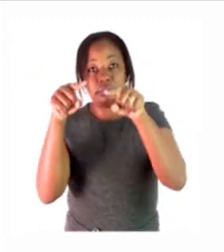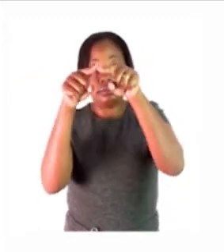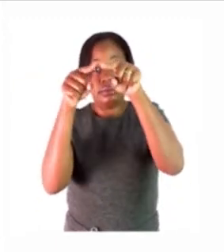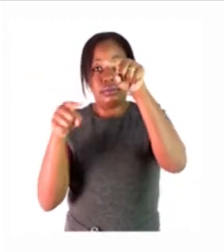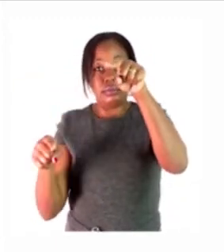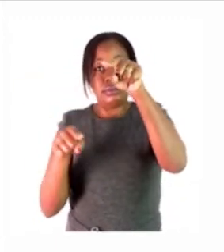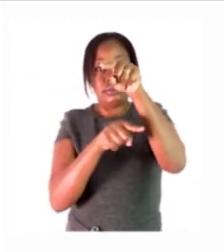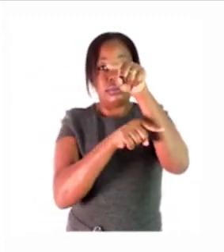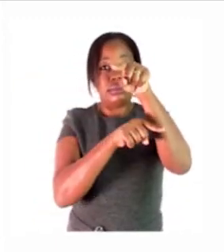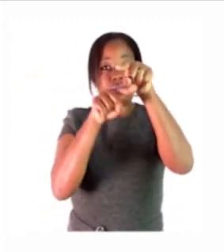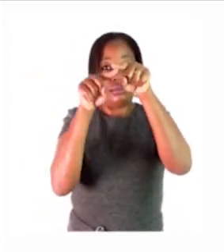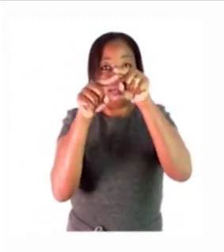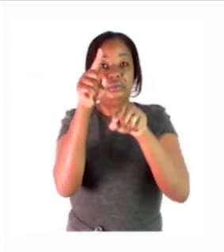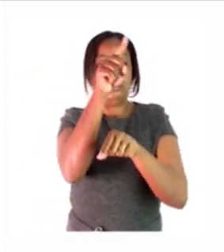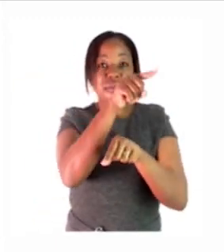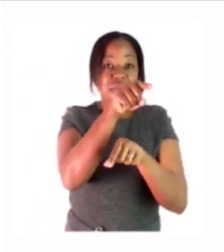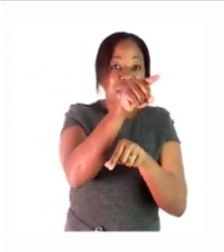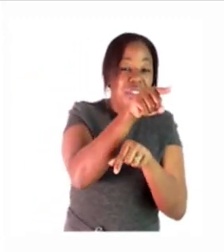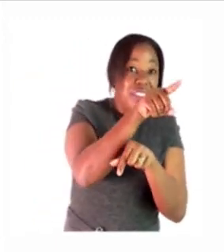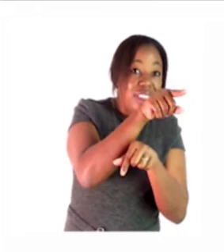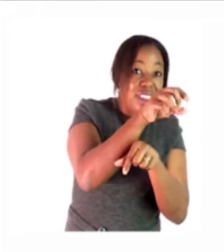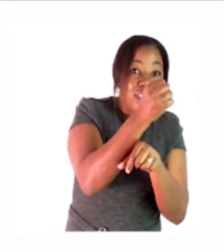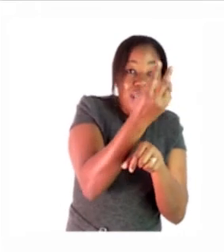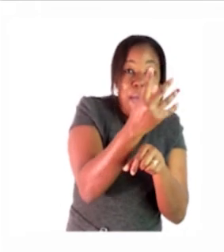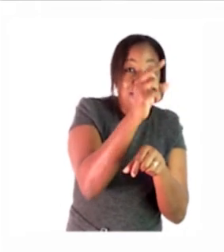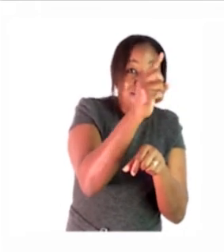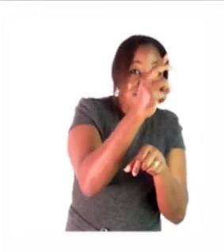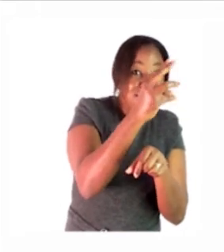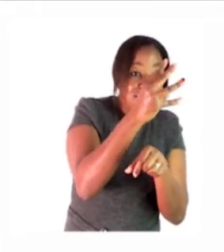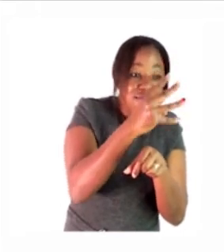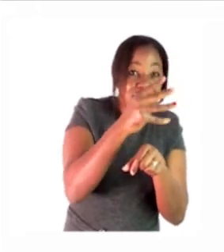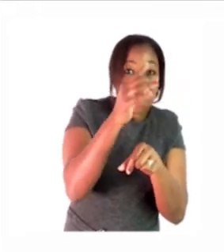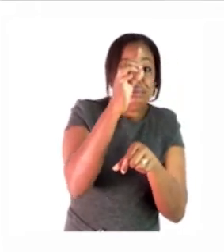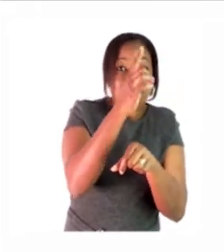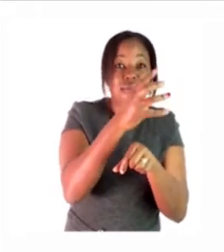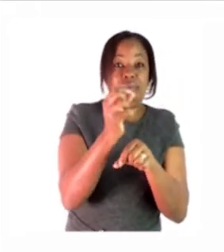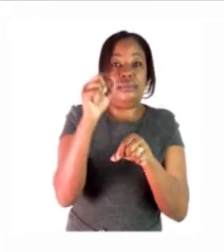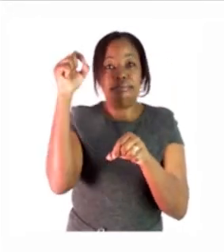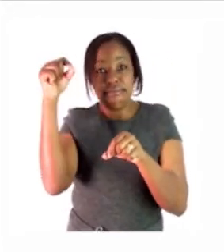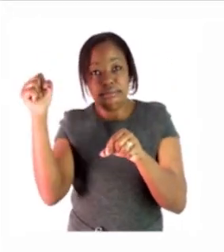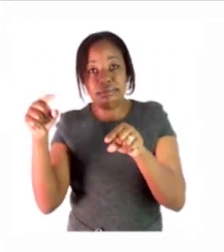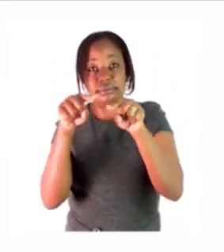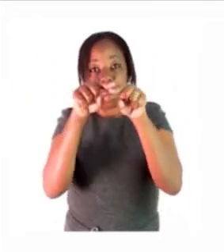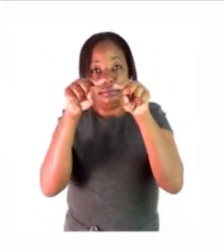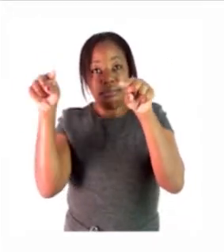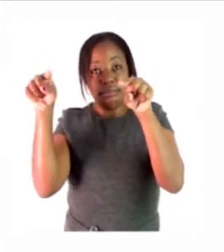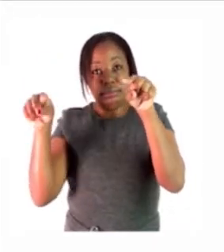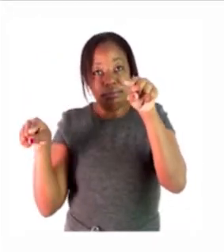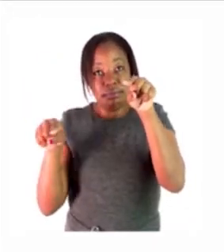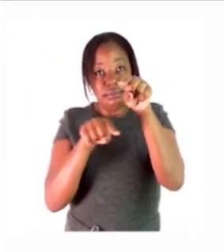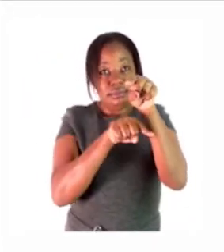triangle. How many triangles do you see there? And the fourth one is a rectangle. How